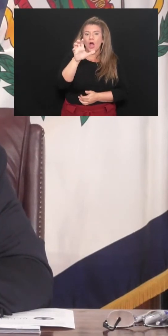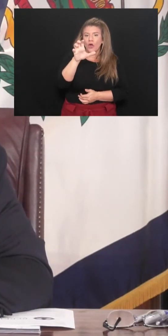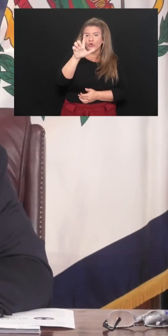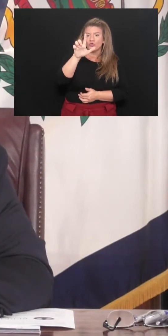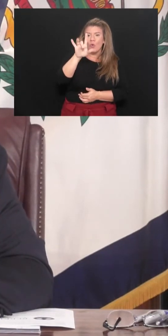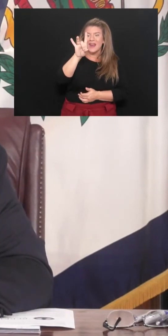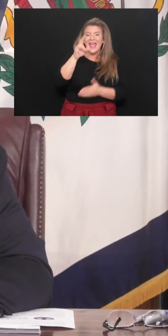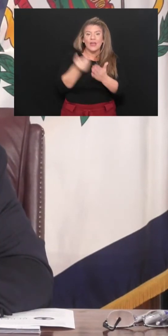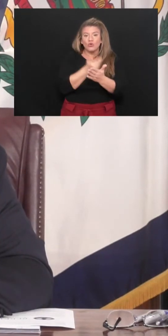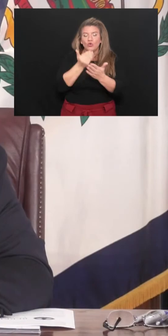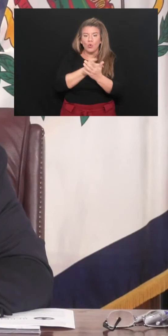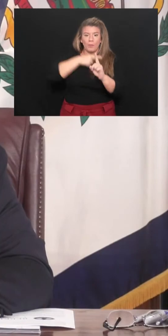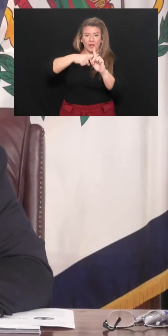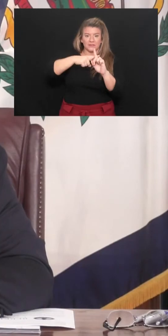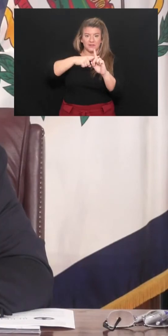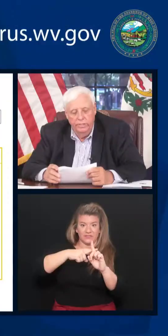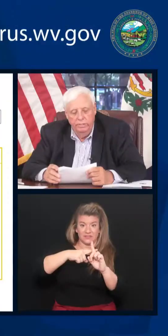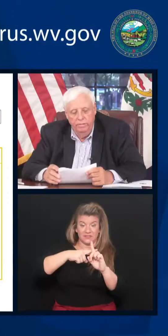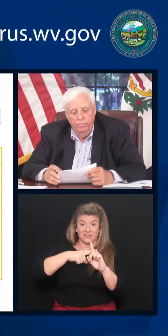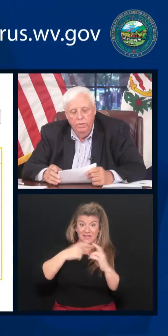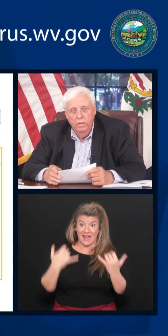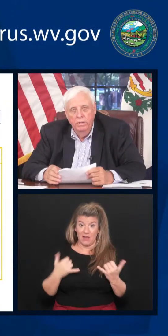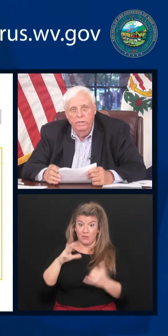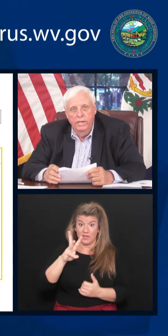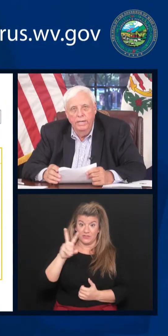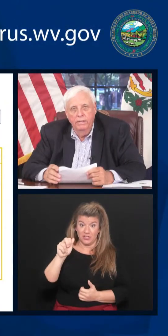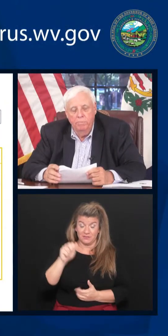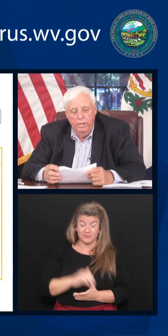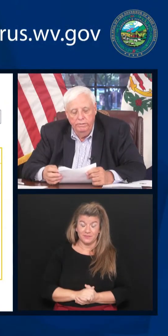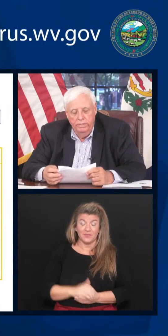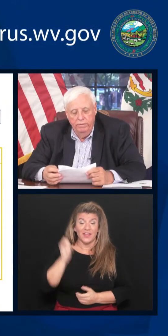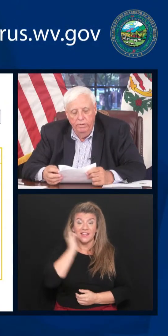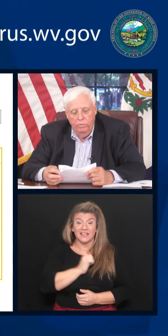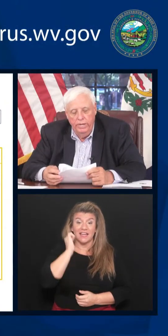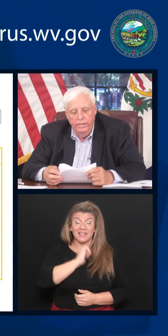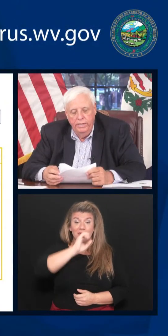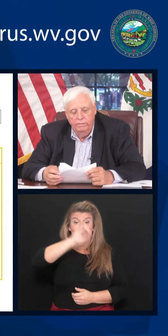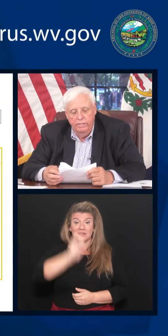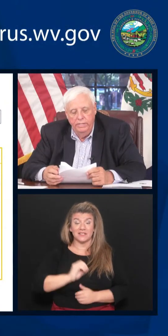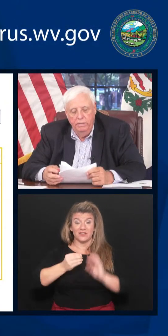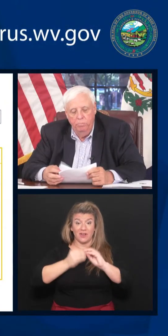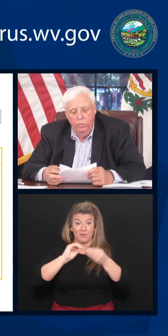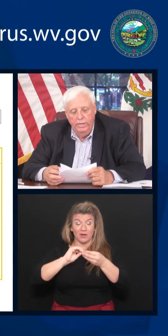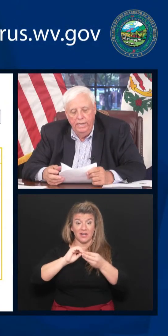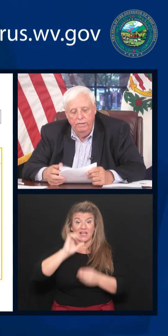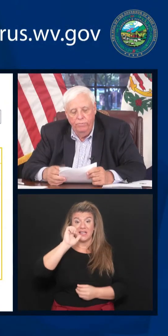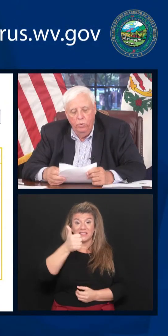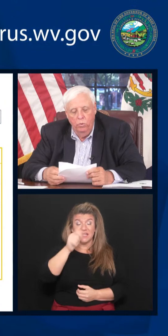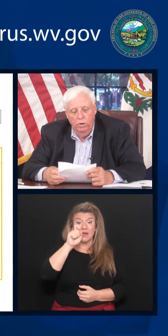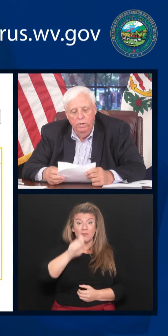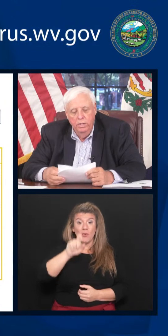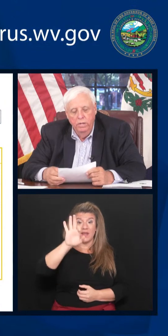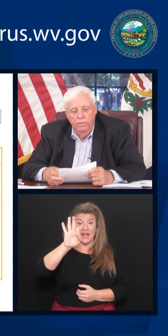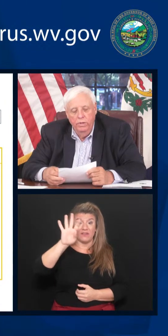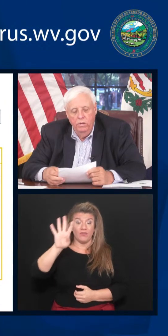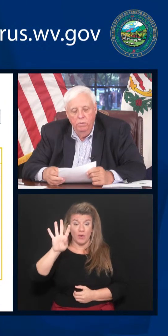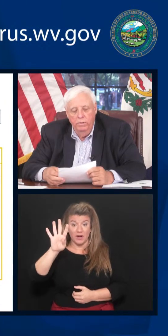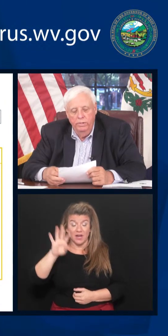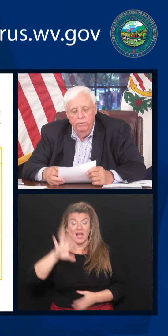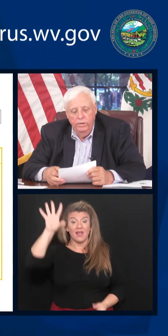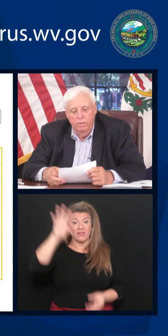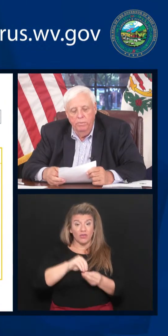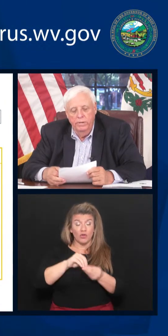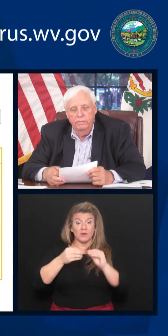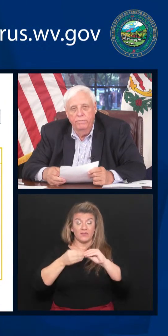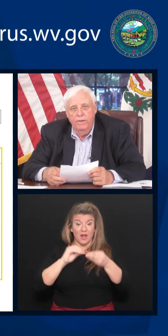1,328 new positive cases in West Virginia. The daily positivity rating is at 10.94. The